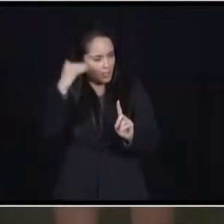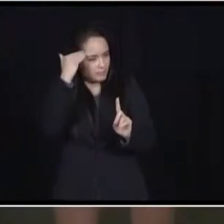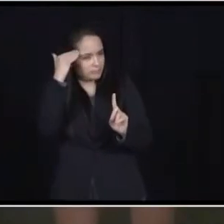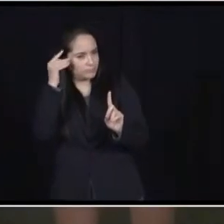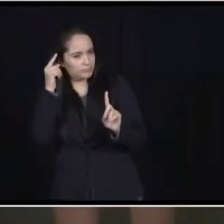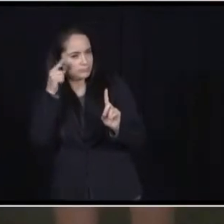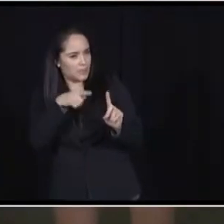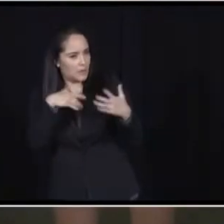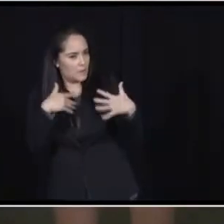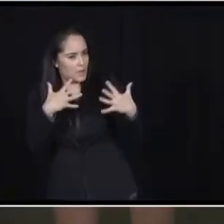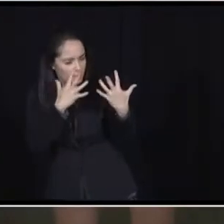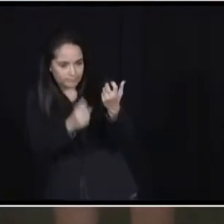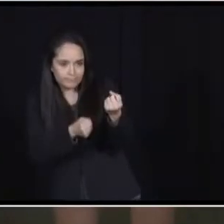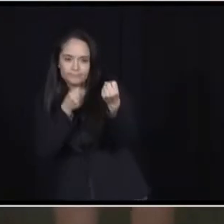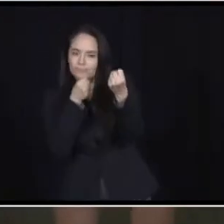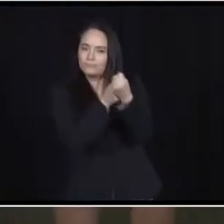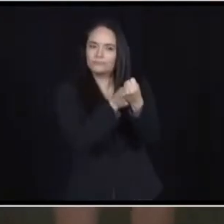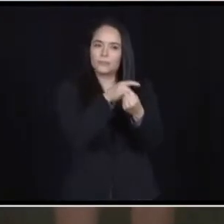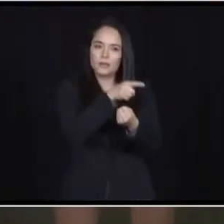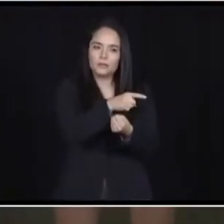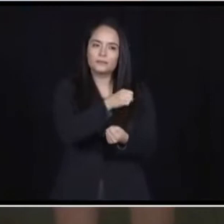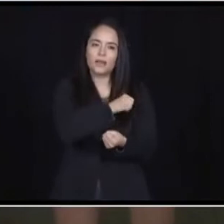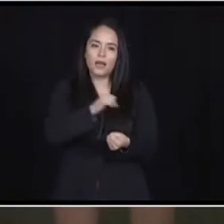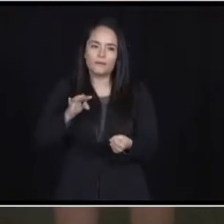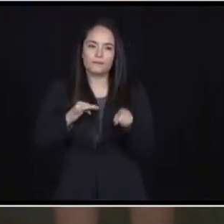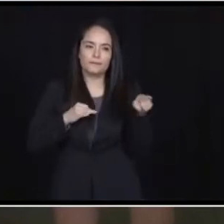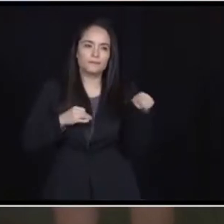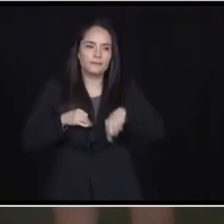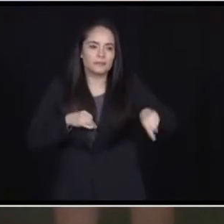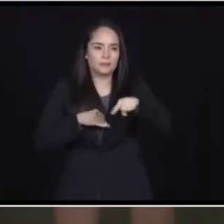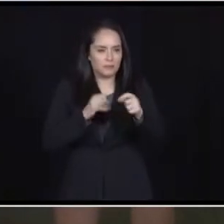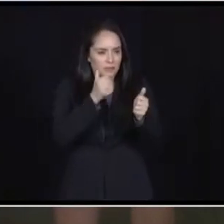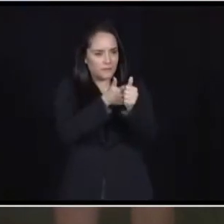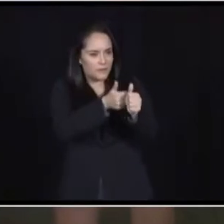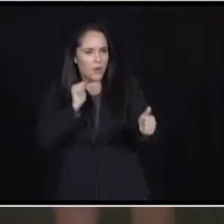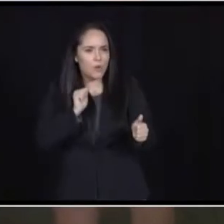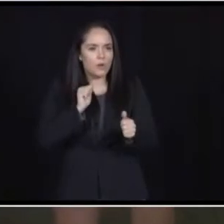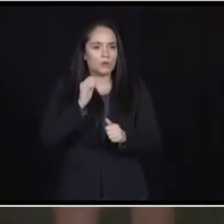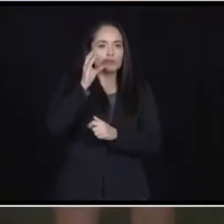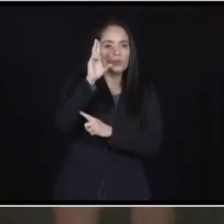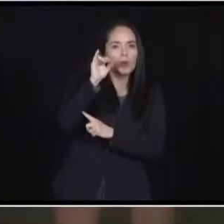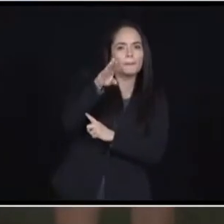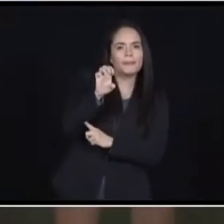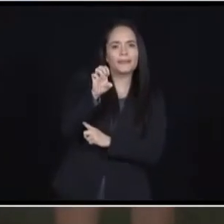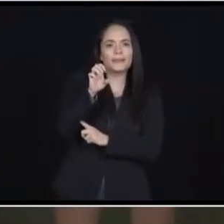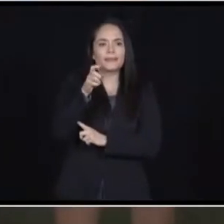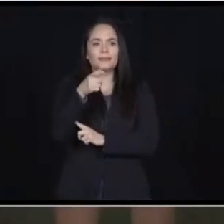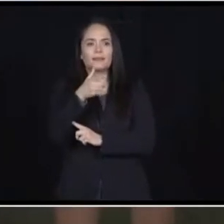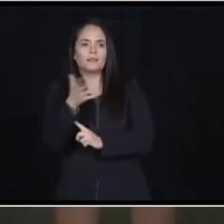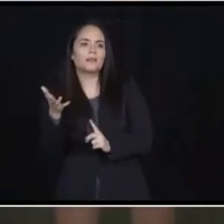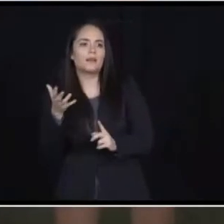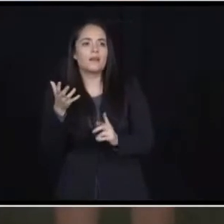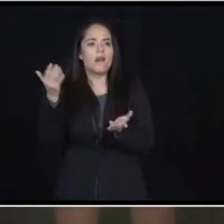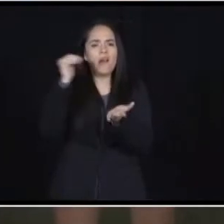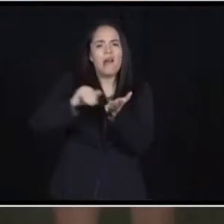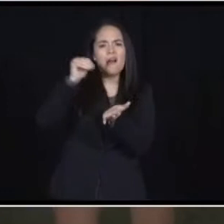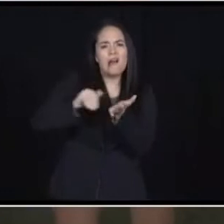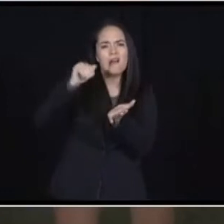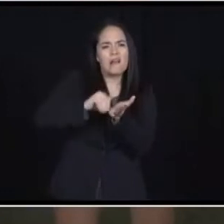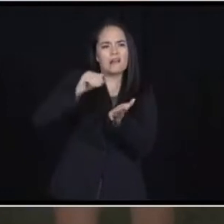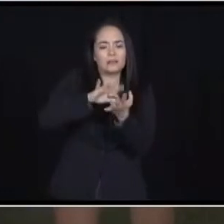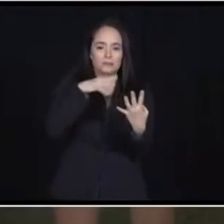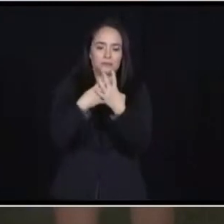corrections staff. To help prevent crime, break the cycle of offending, and improve community safety, we are